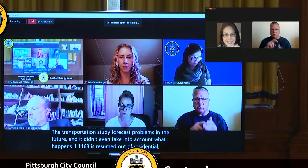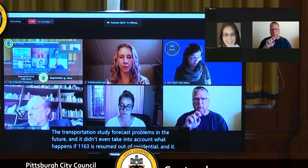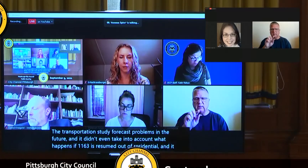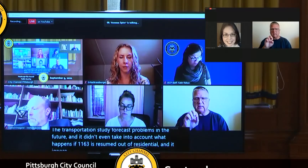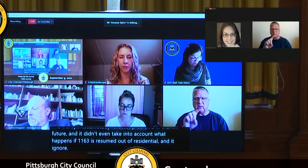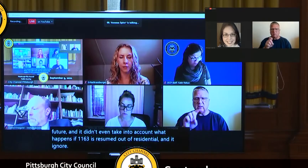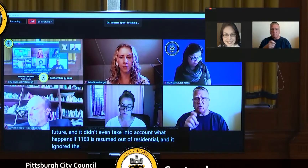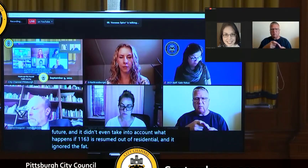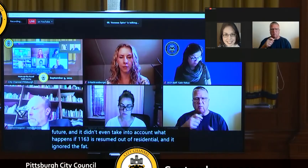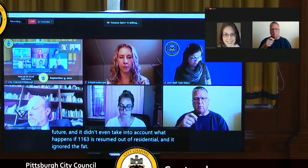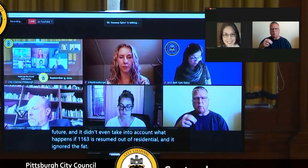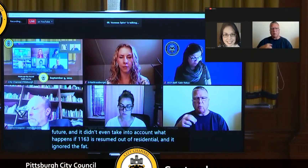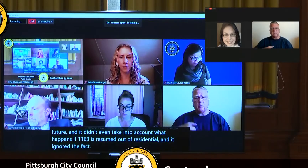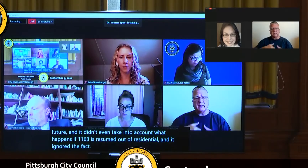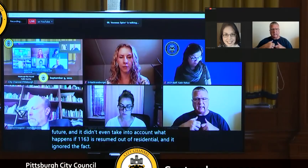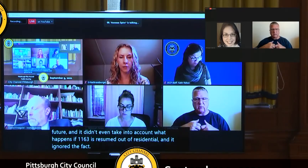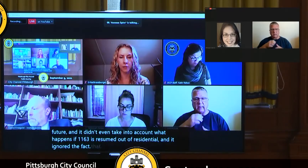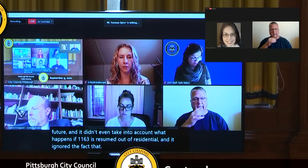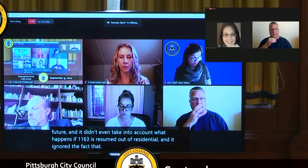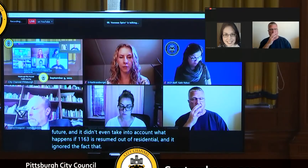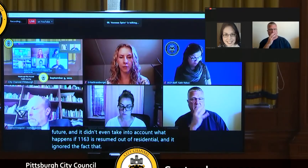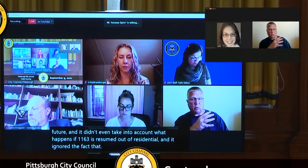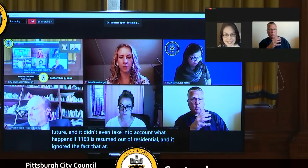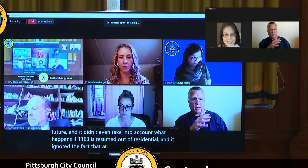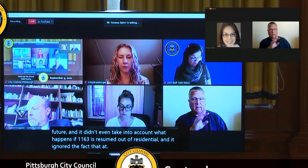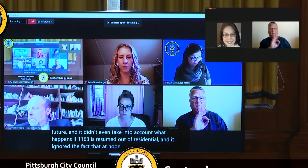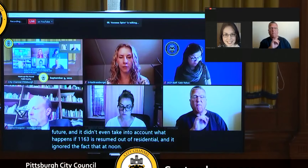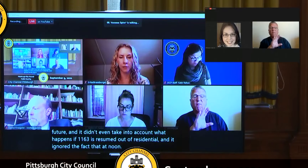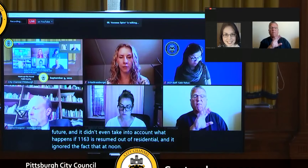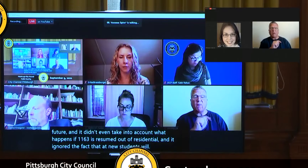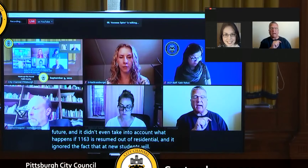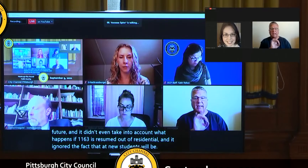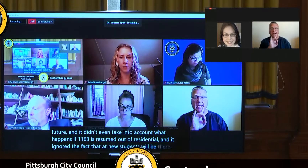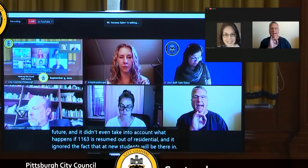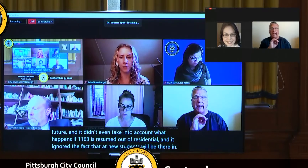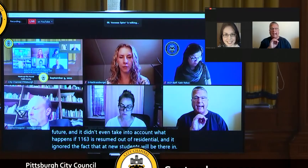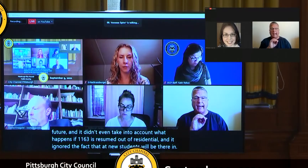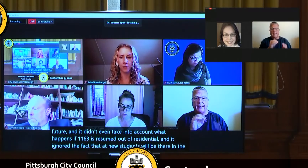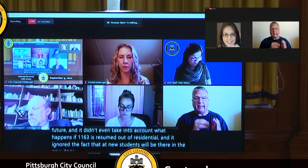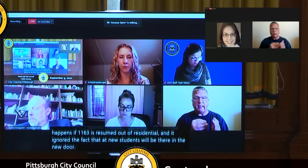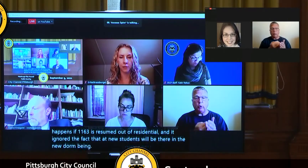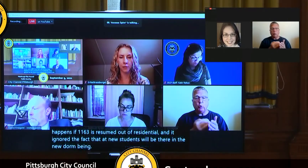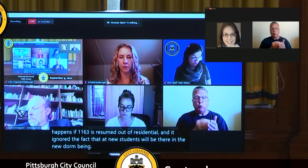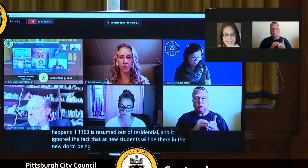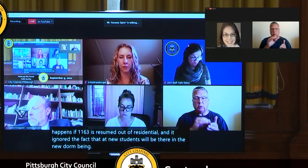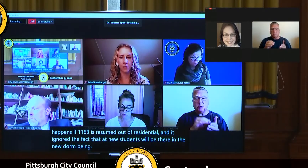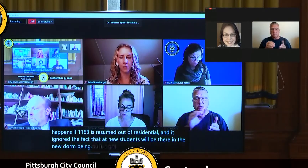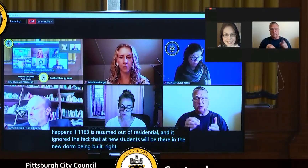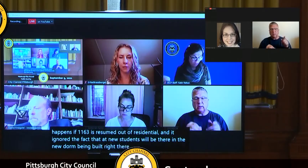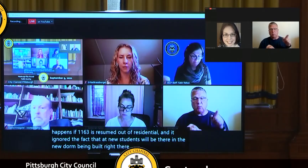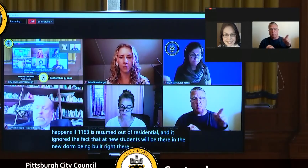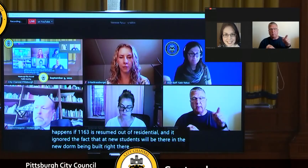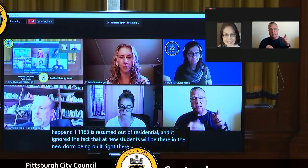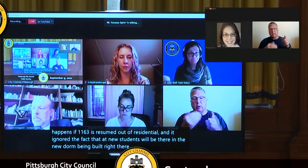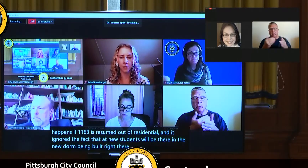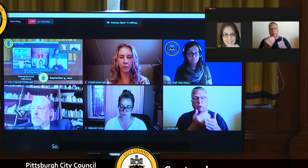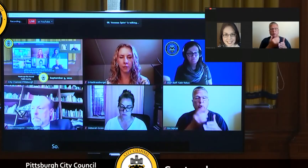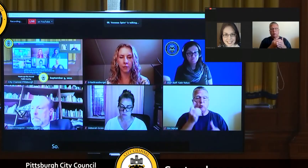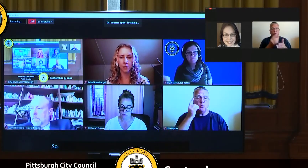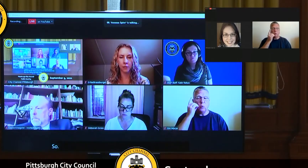the fact that 80 new students will be there in the new dorm being built right there.